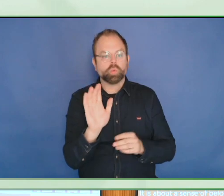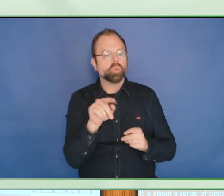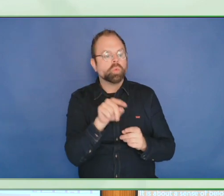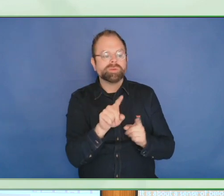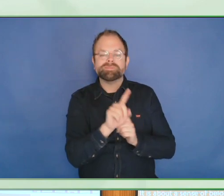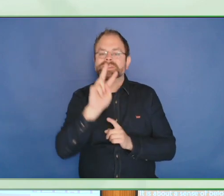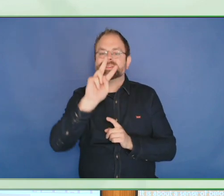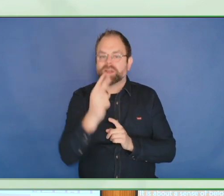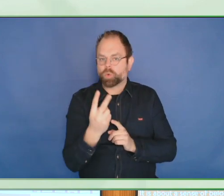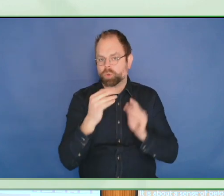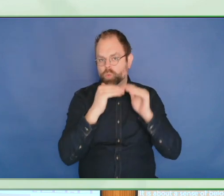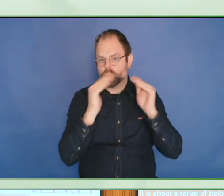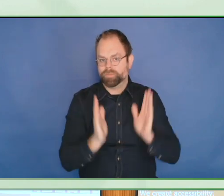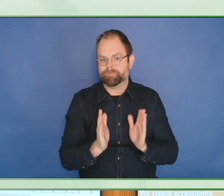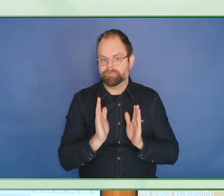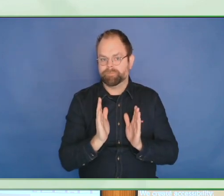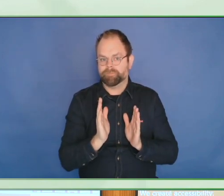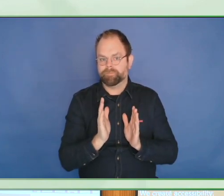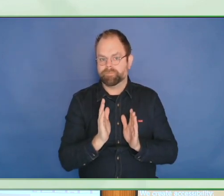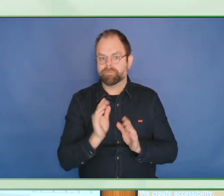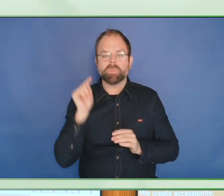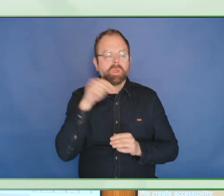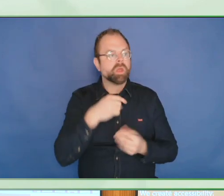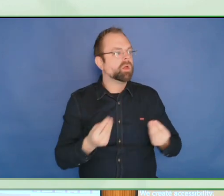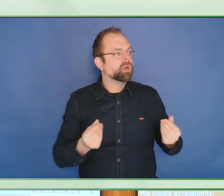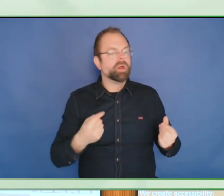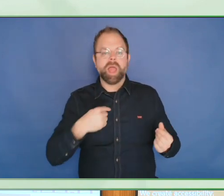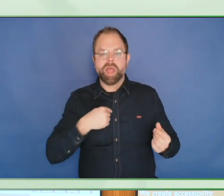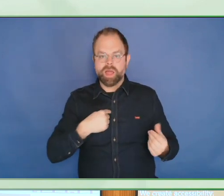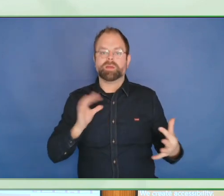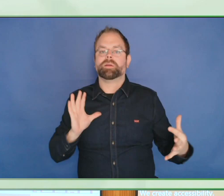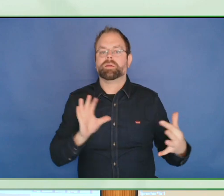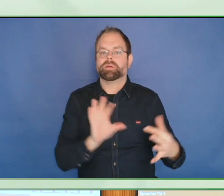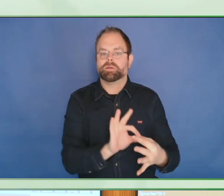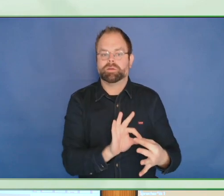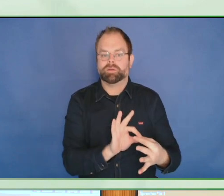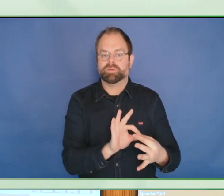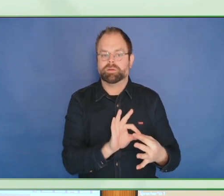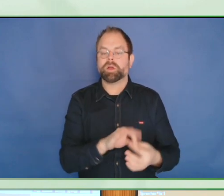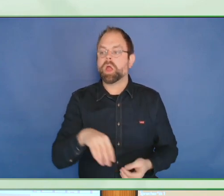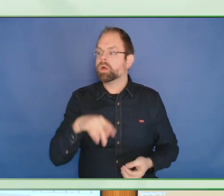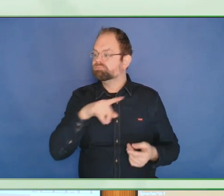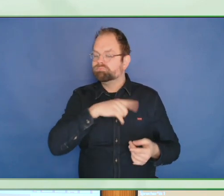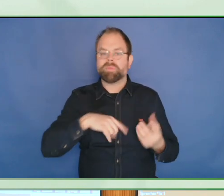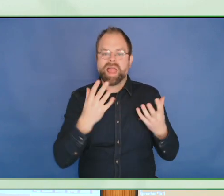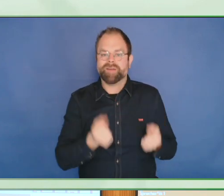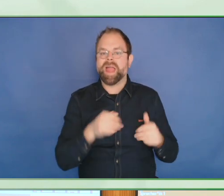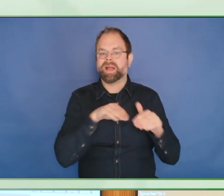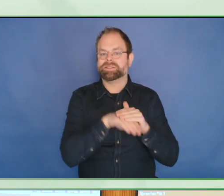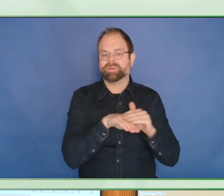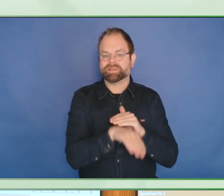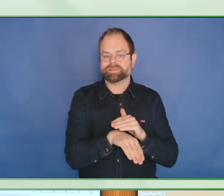offer support, and we open doors to opportunity. Our mission is very clear: empower women with disabilities